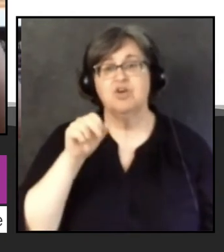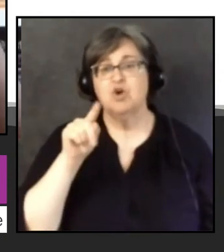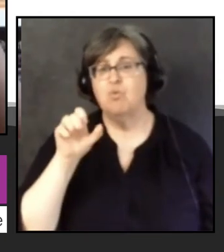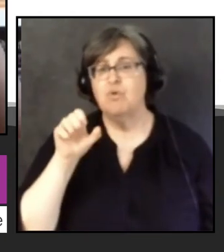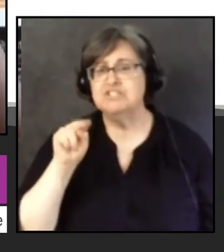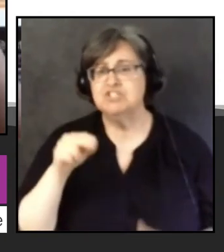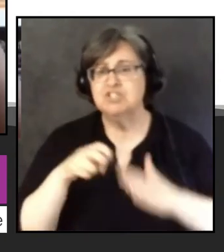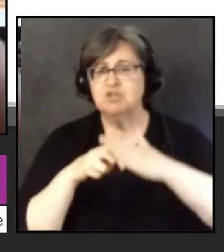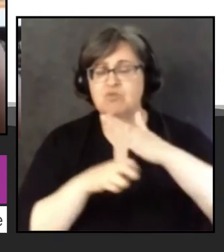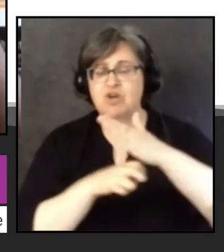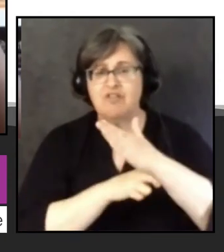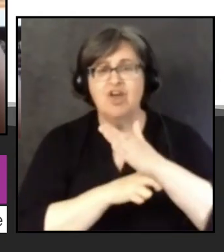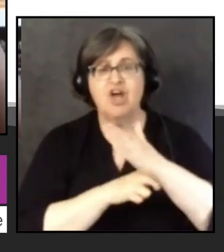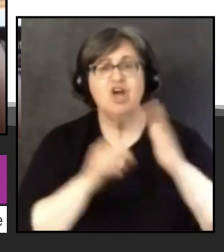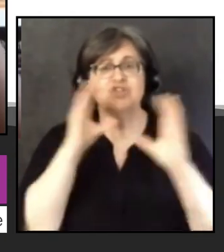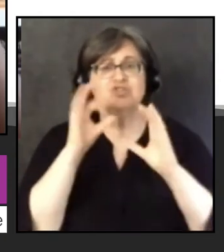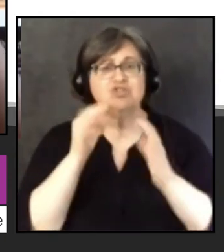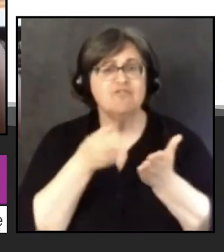the Truth Booth.